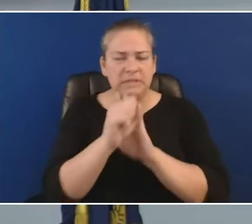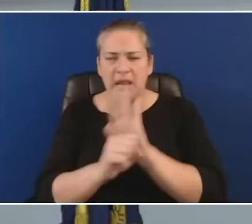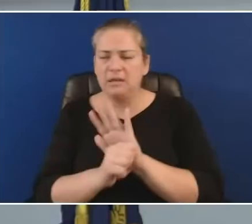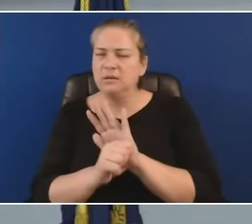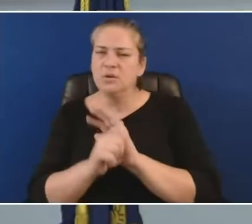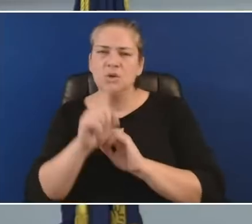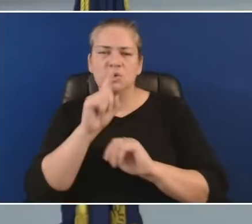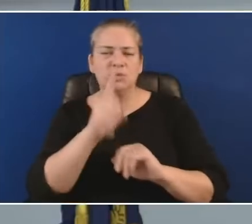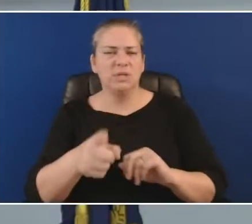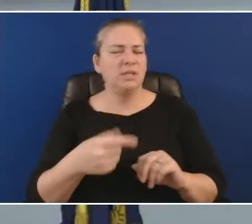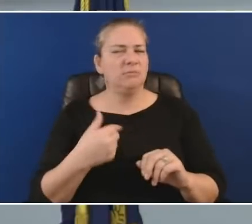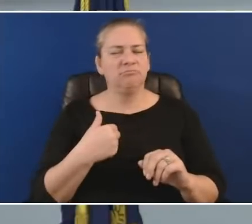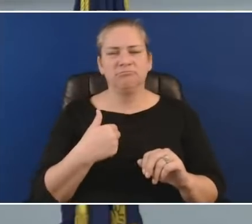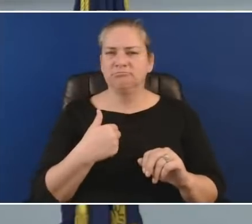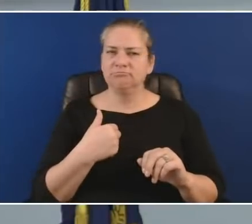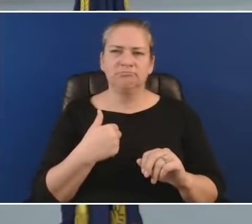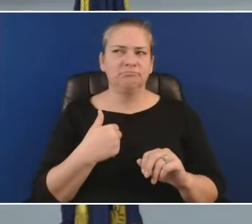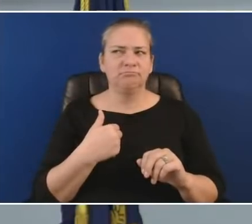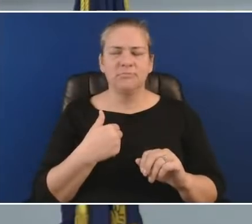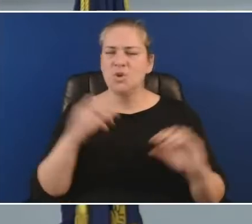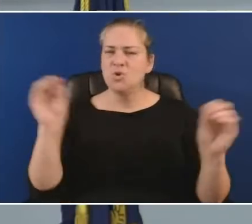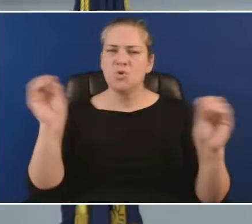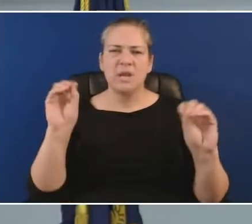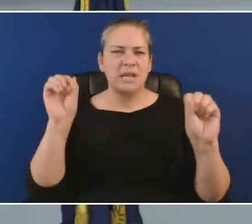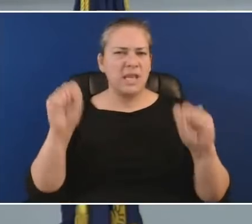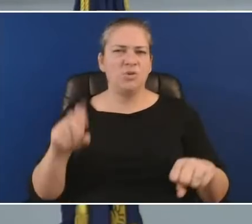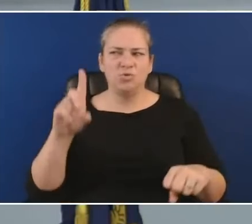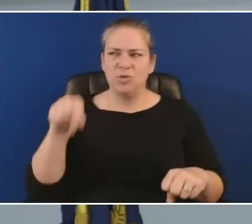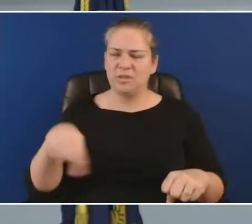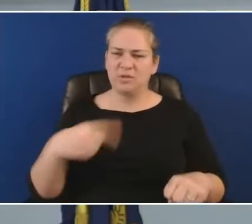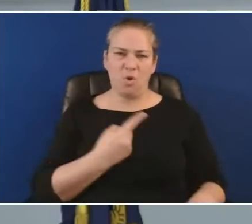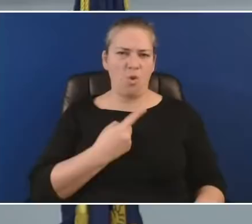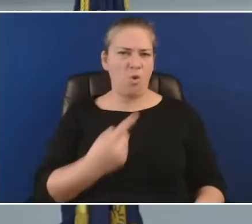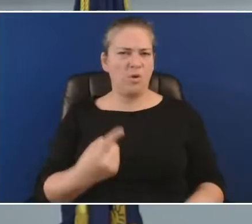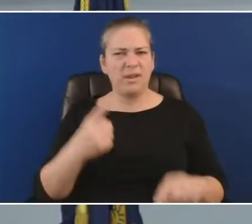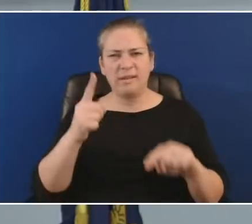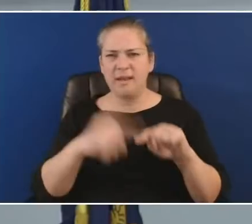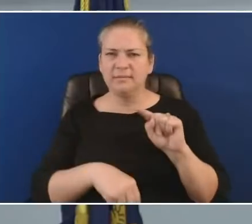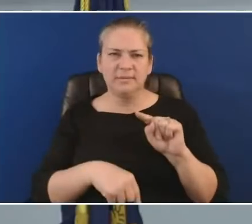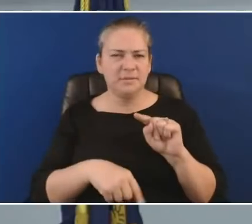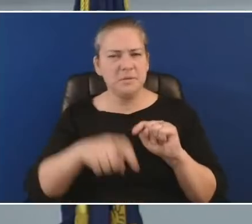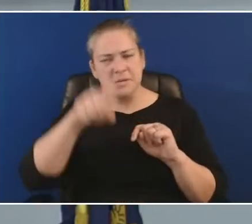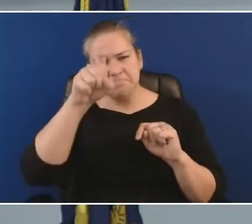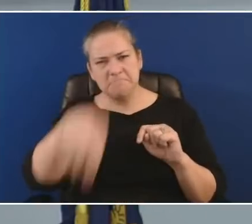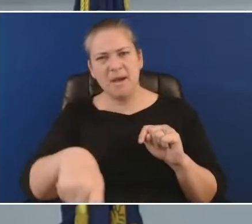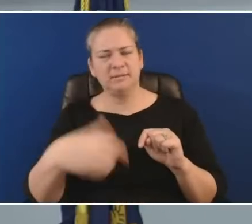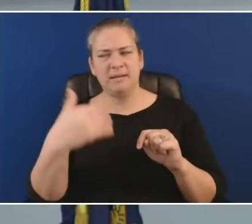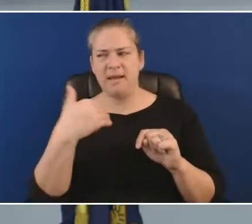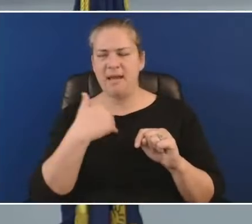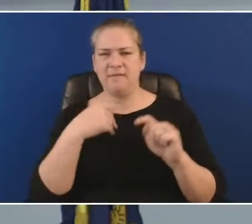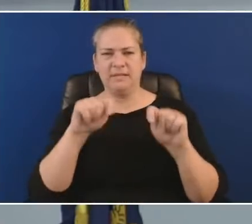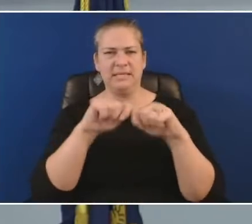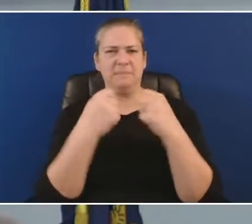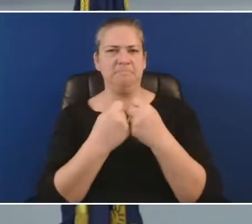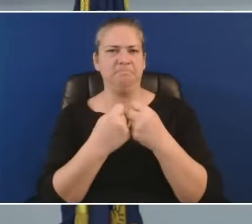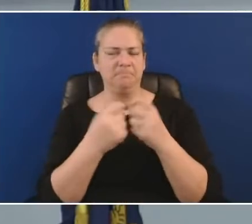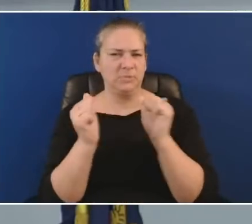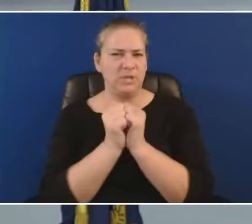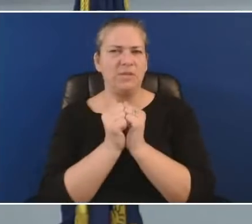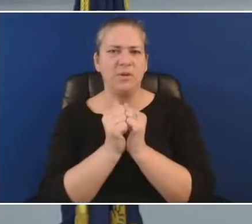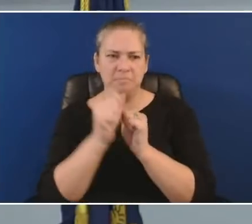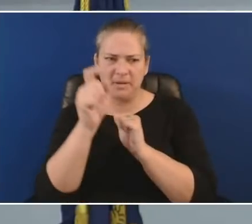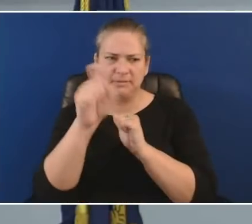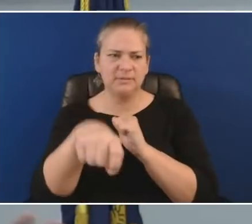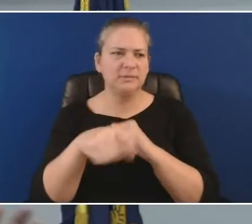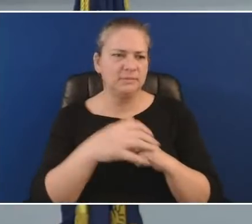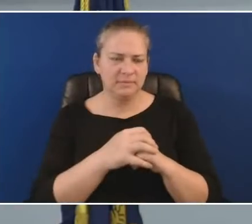No one can do this all by themselves. You have to have a team effort from everyone. But if you